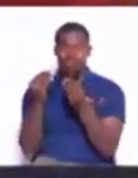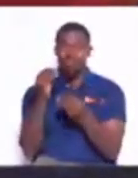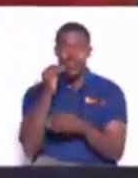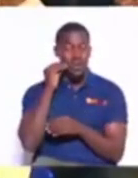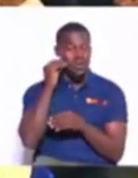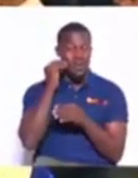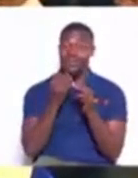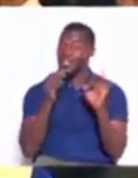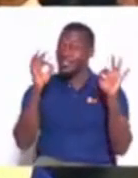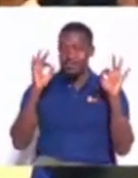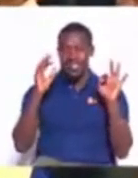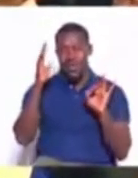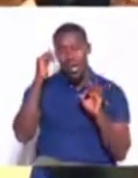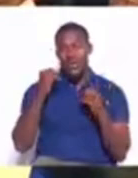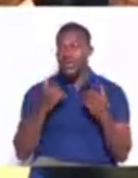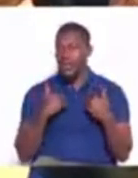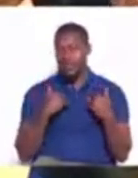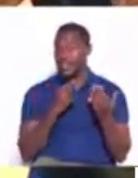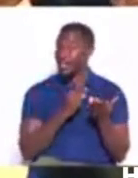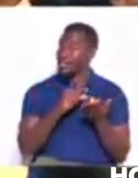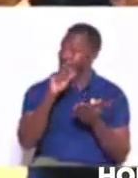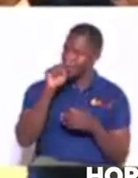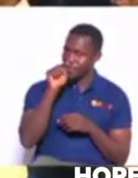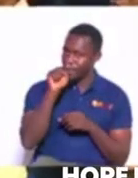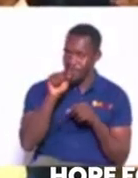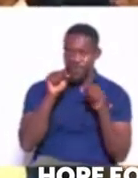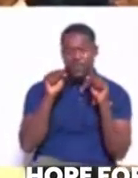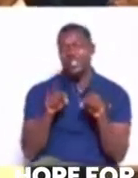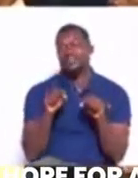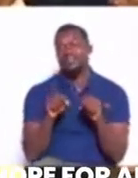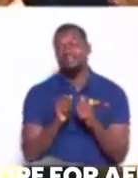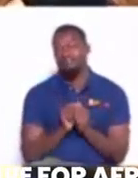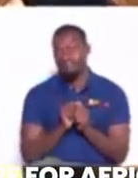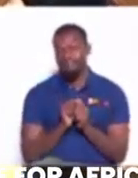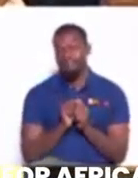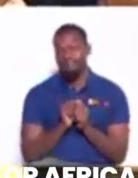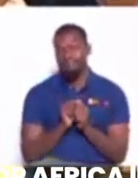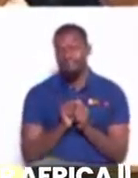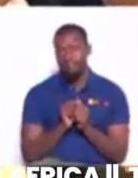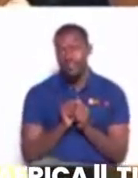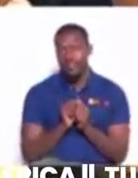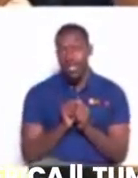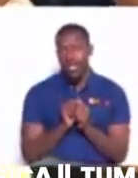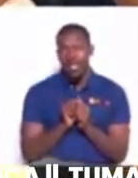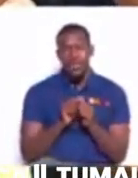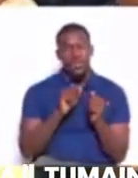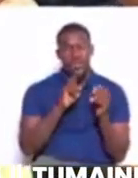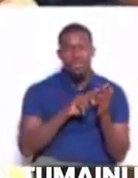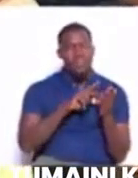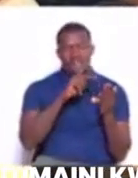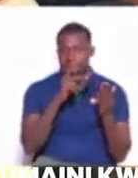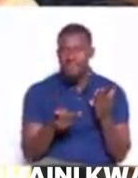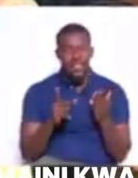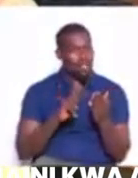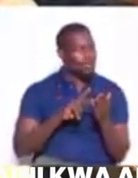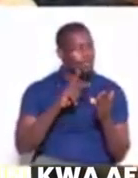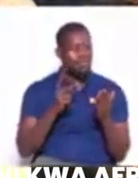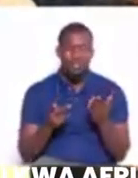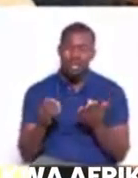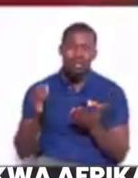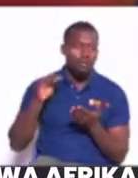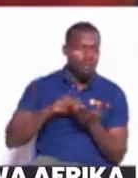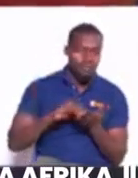tonight. Have you come to this meeting lacking power, failing on the same thing again and